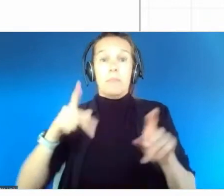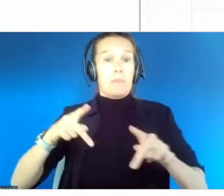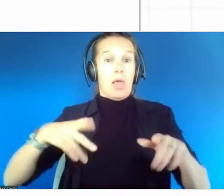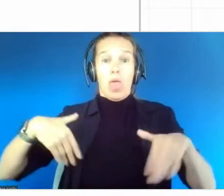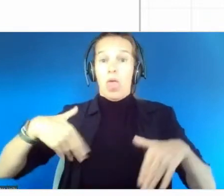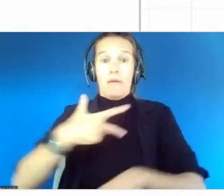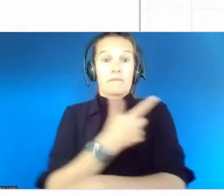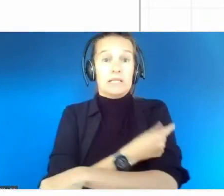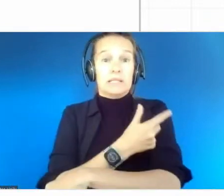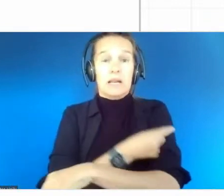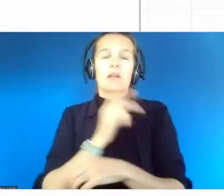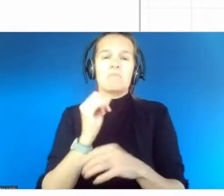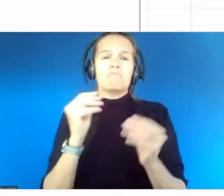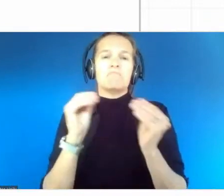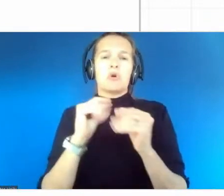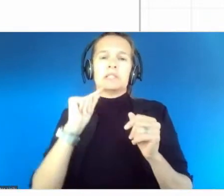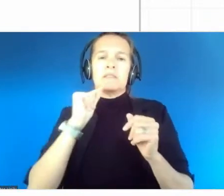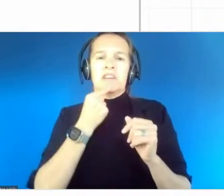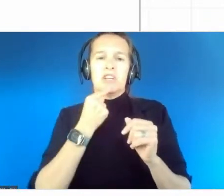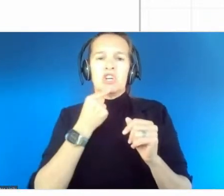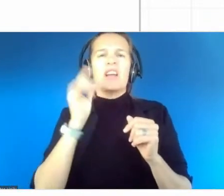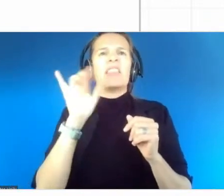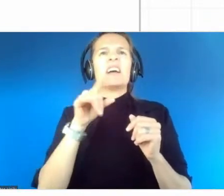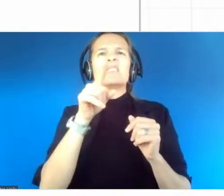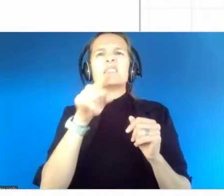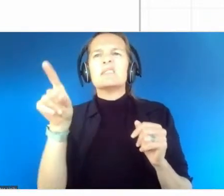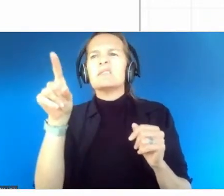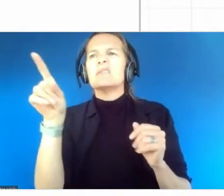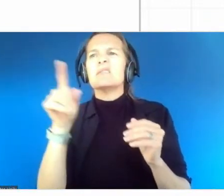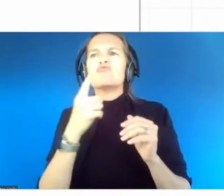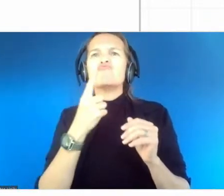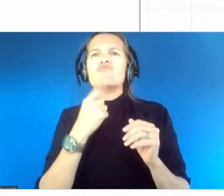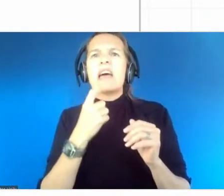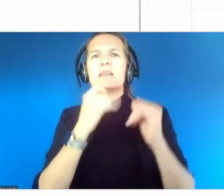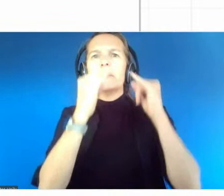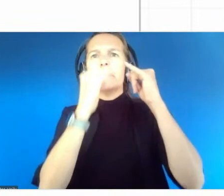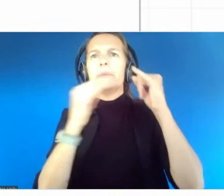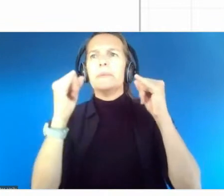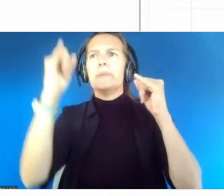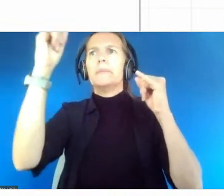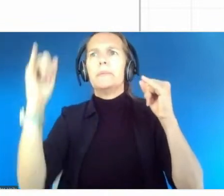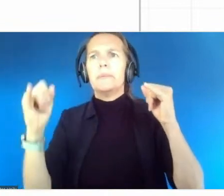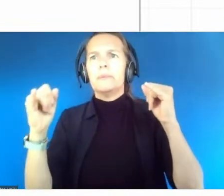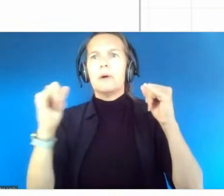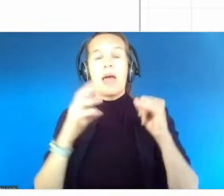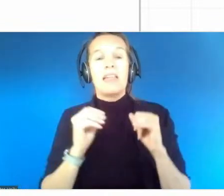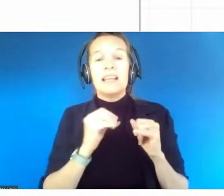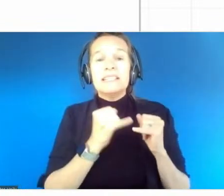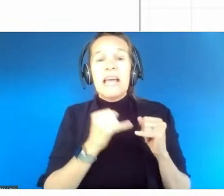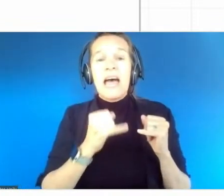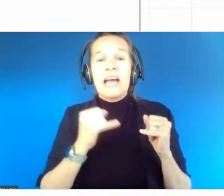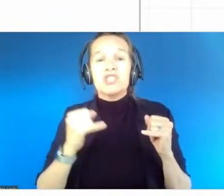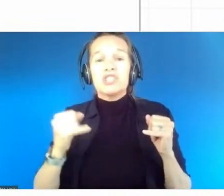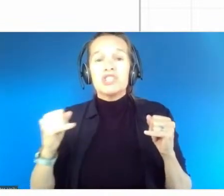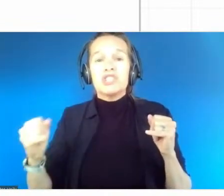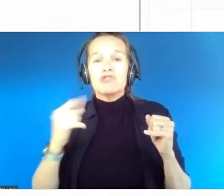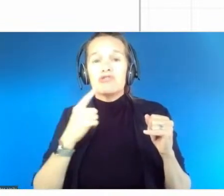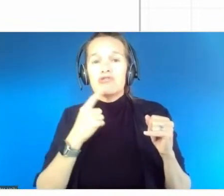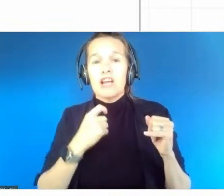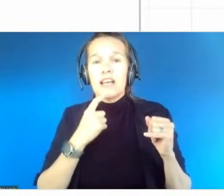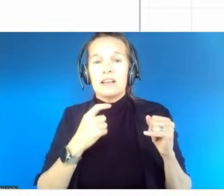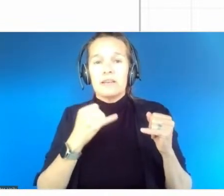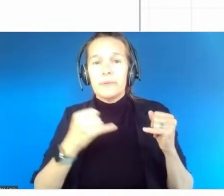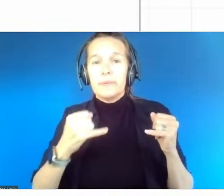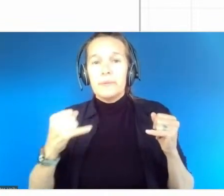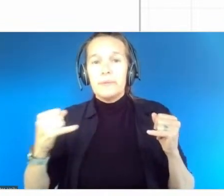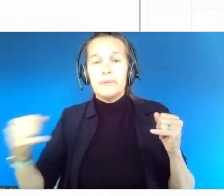been vaccinated in the solid, I would call that a red line. And in the dashed red line below, you can see those people who have been in the